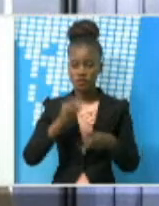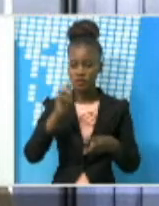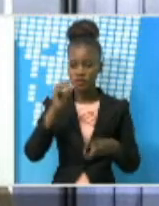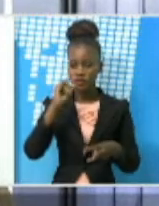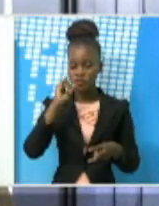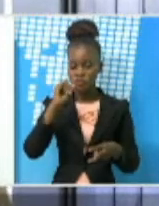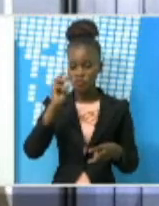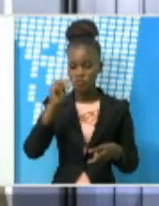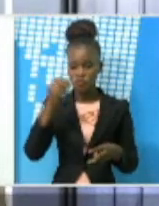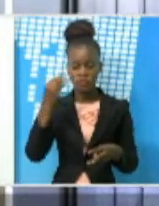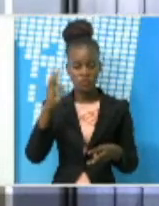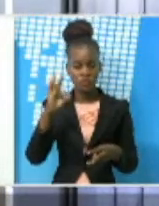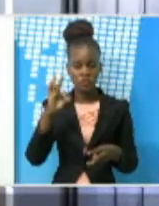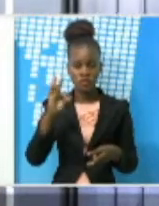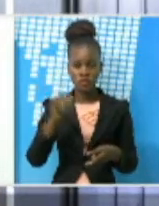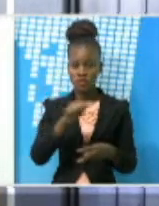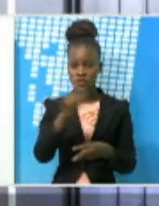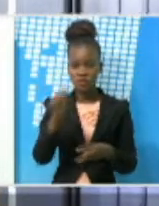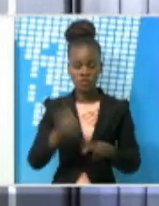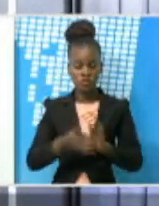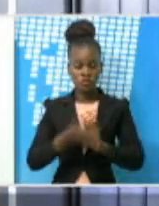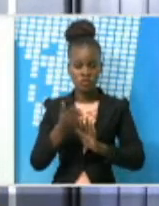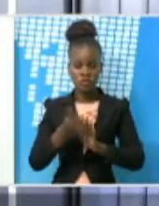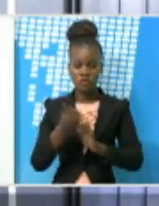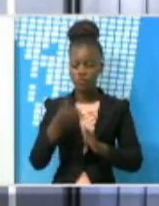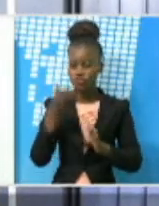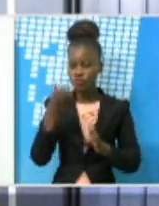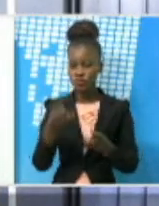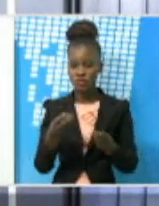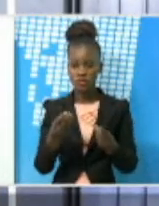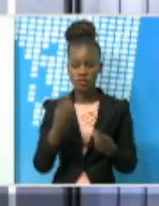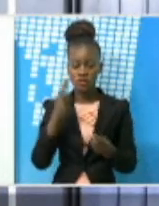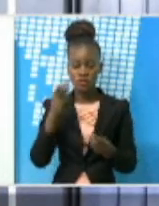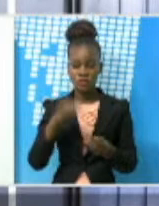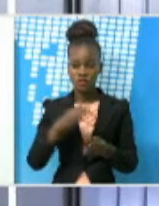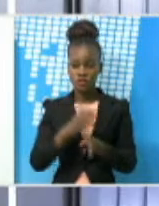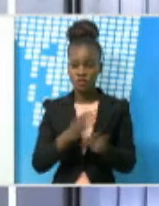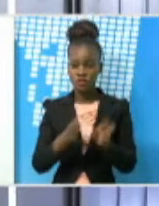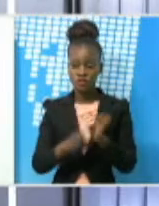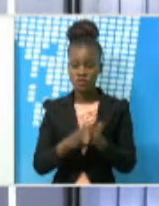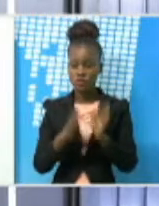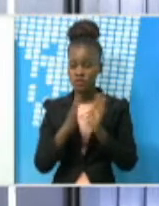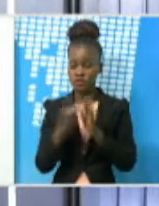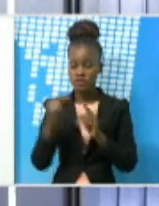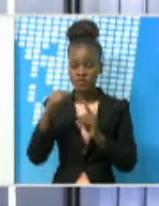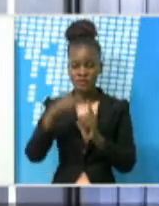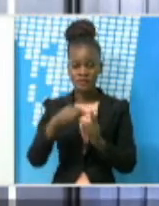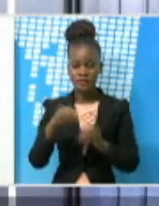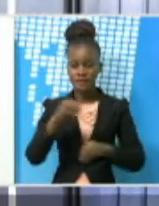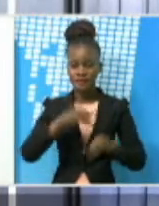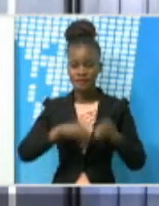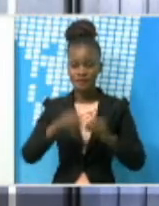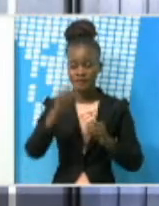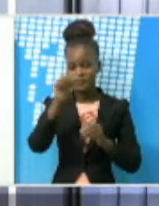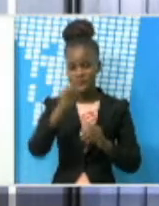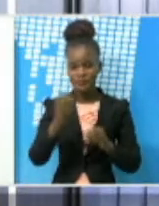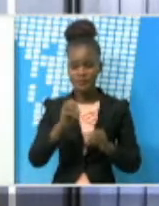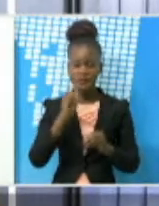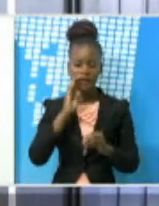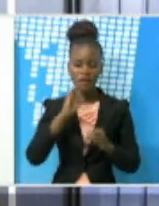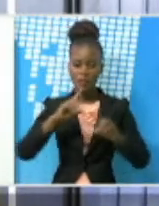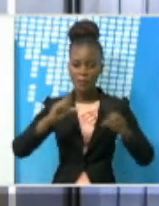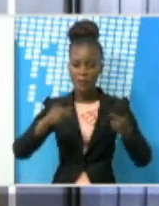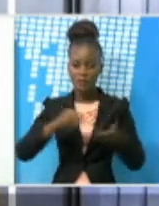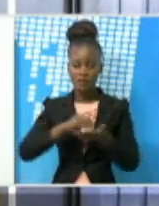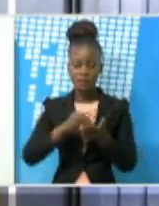financial institutions to match this money by contributing to this facility so that it can be big and